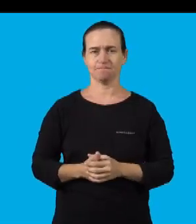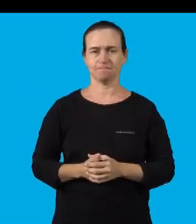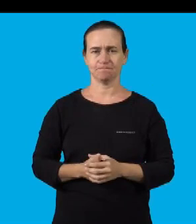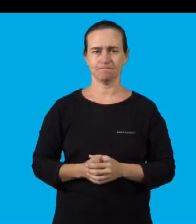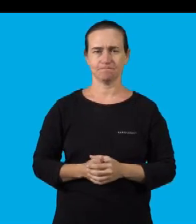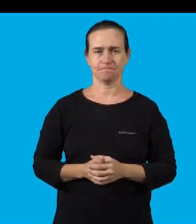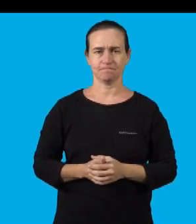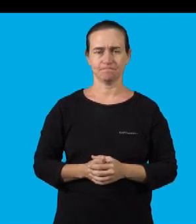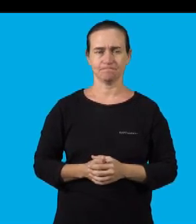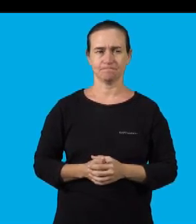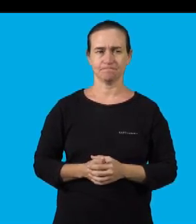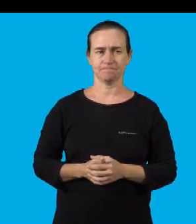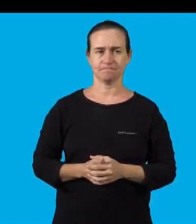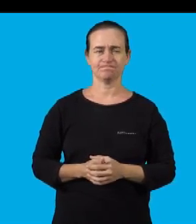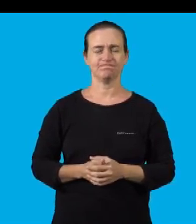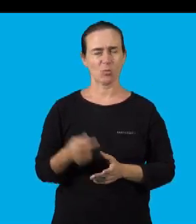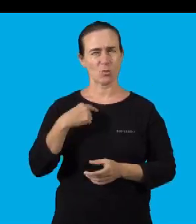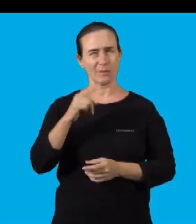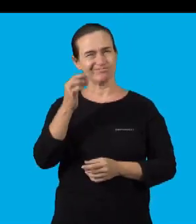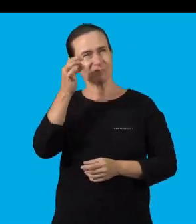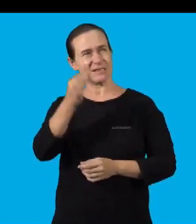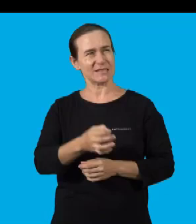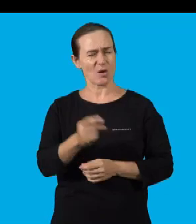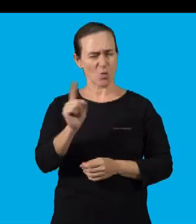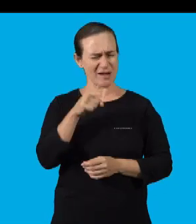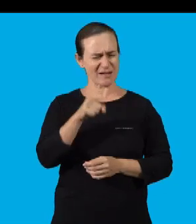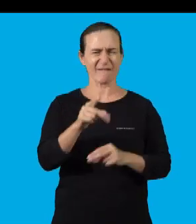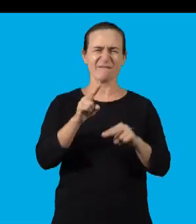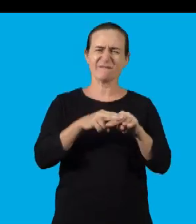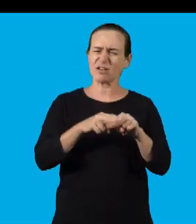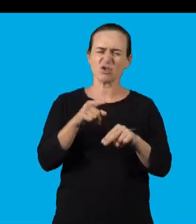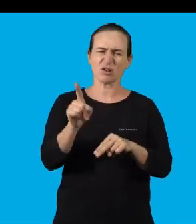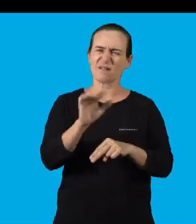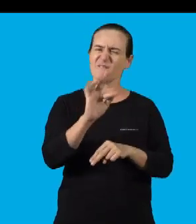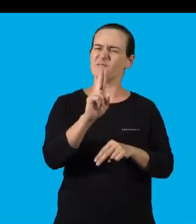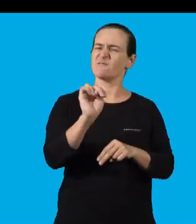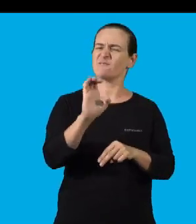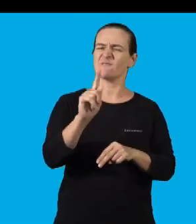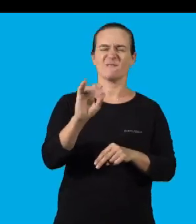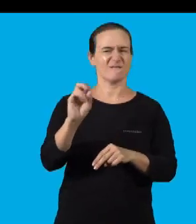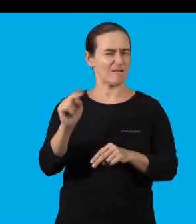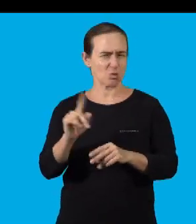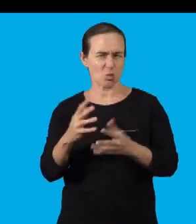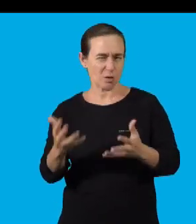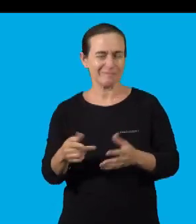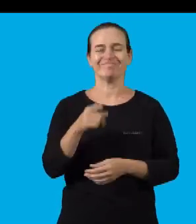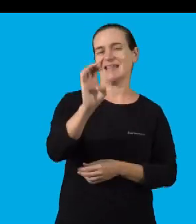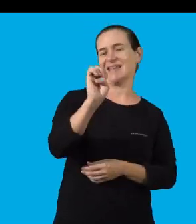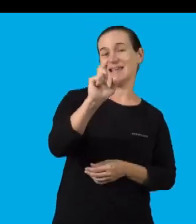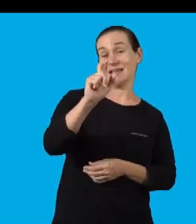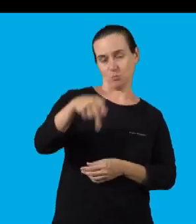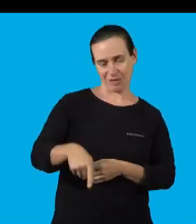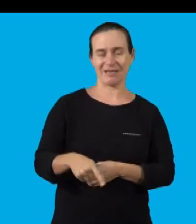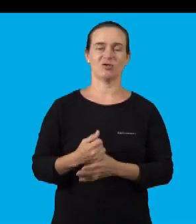A. Now, firstly, we need to decide what kind of function this is. And of course, this is an exponential